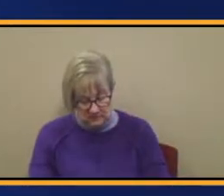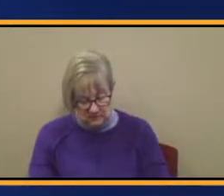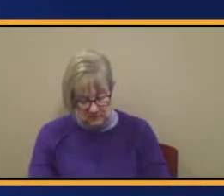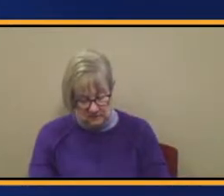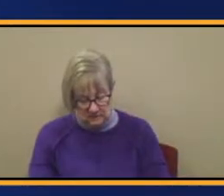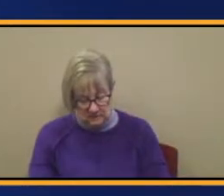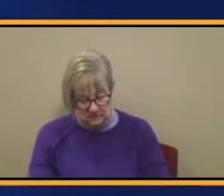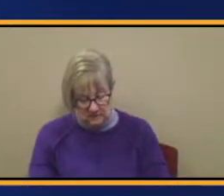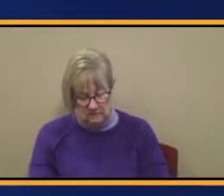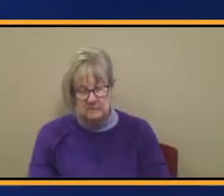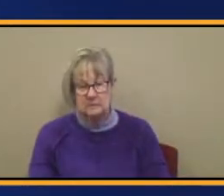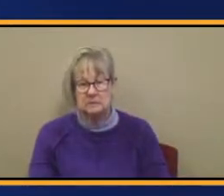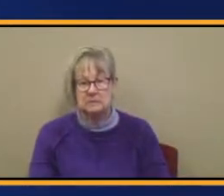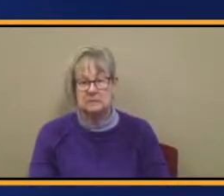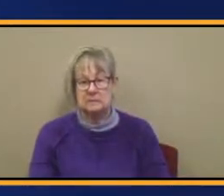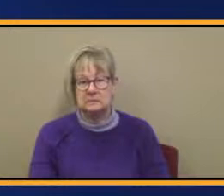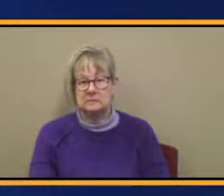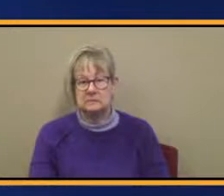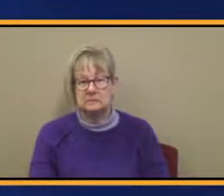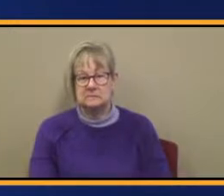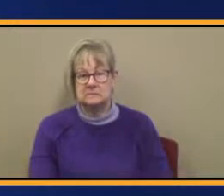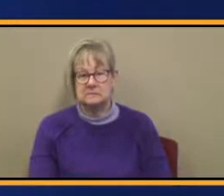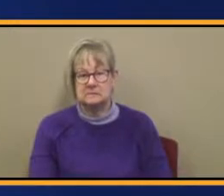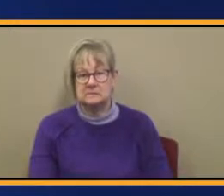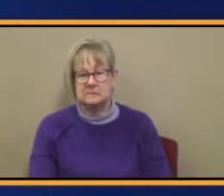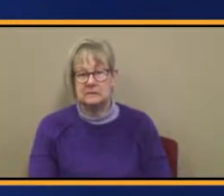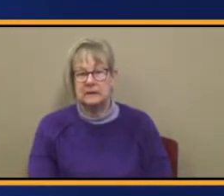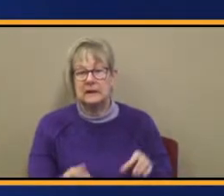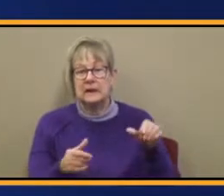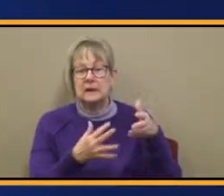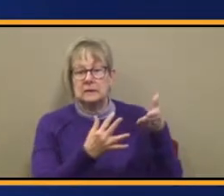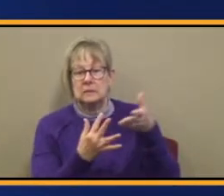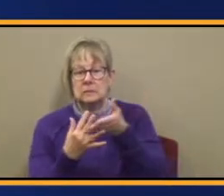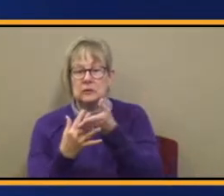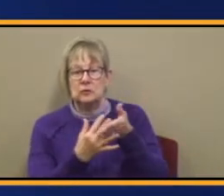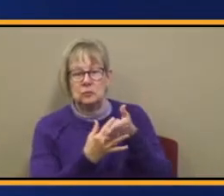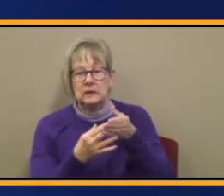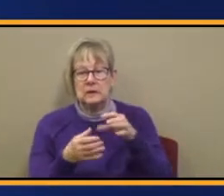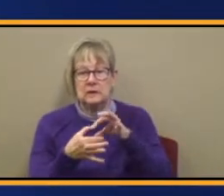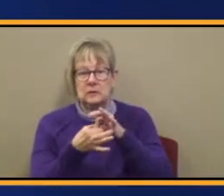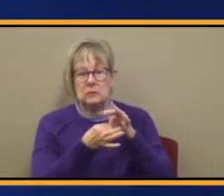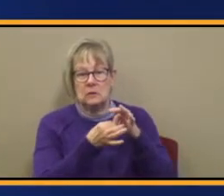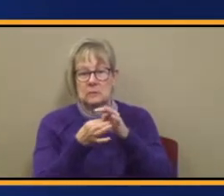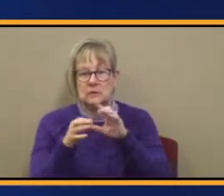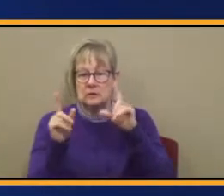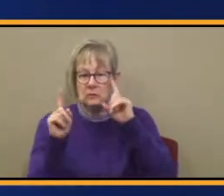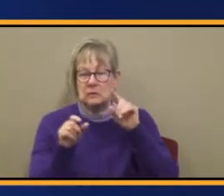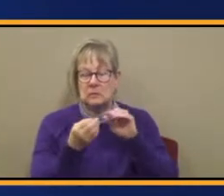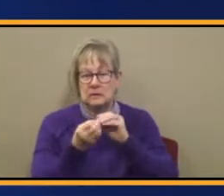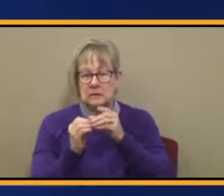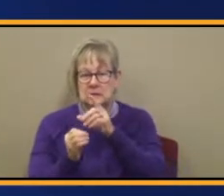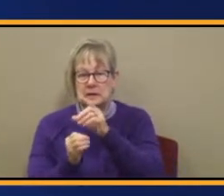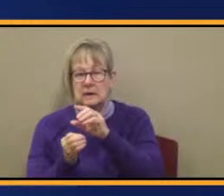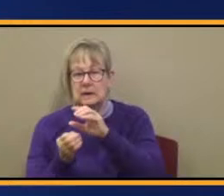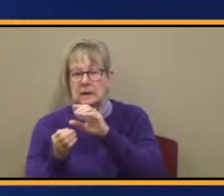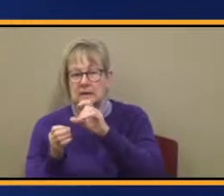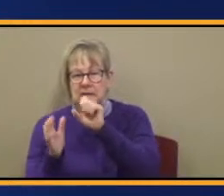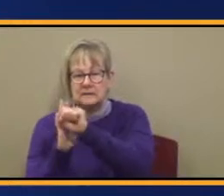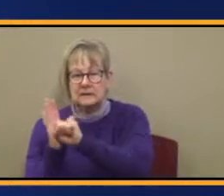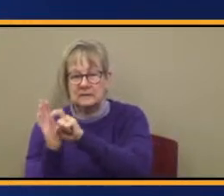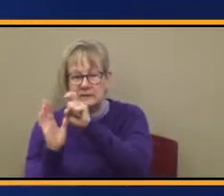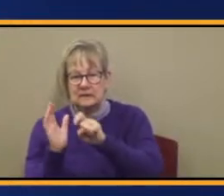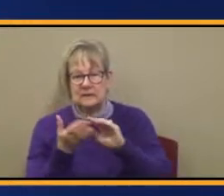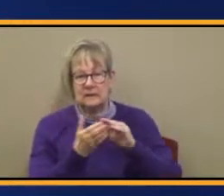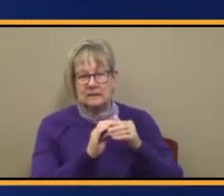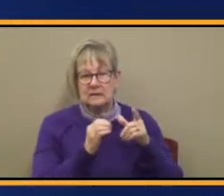Sorry about that, Mayor, Council. Item five is the interlocal cooperation agreement between Department of Public Safety, State of Texas, City of El Paso, and this